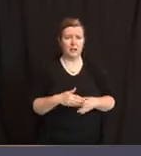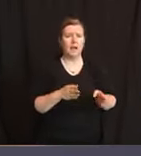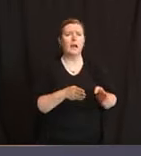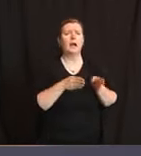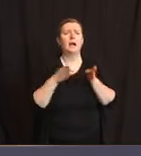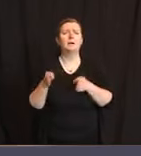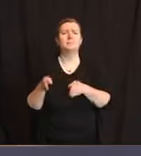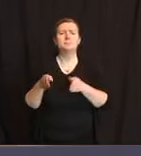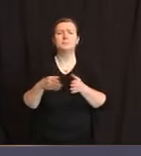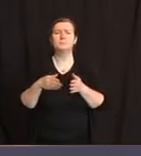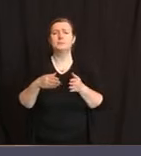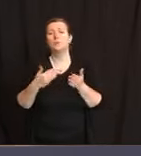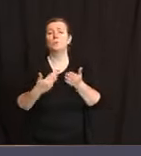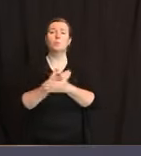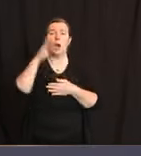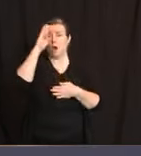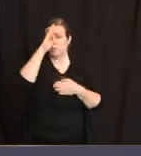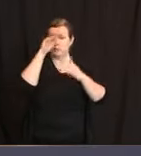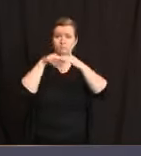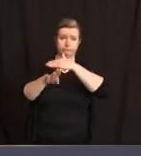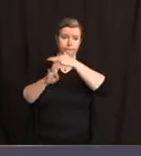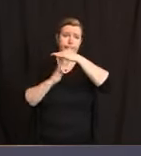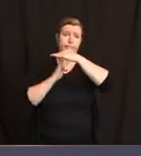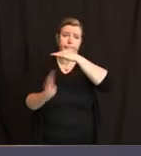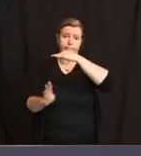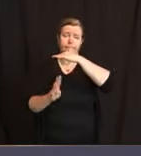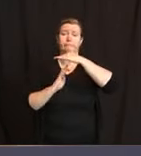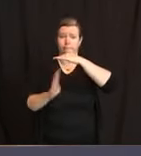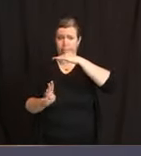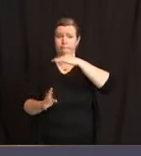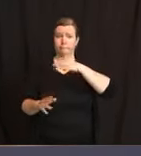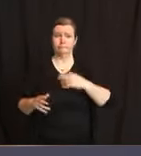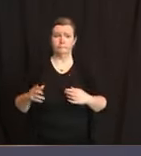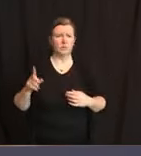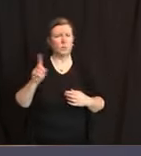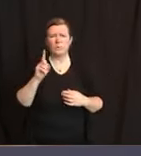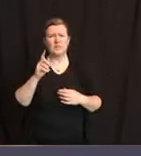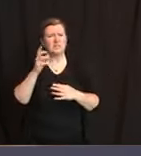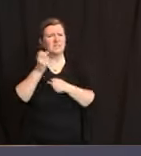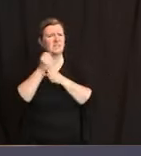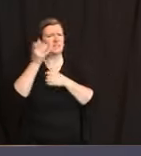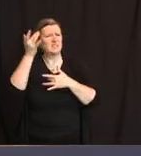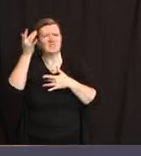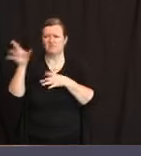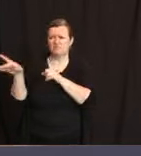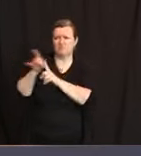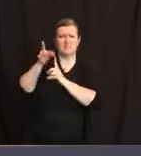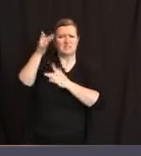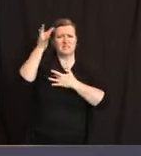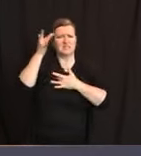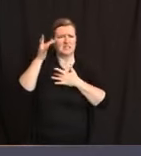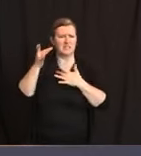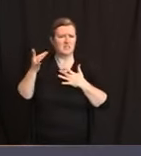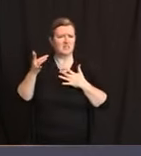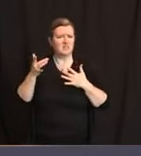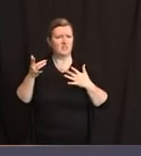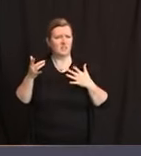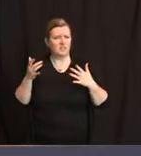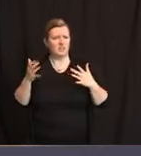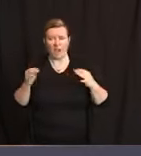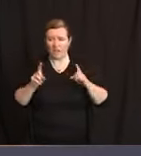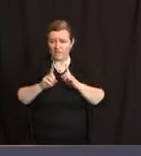about who they are, where and how they're getting sick amid all social distancing?